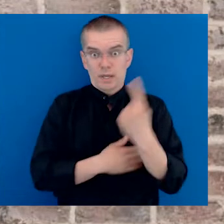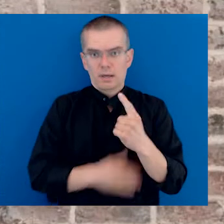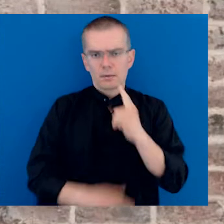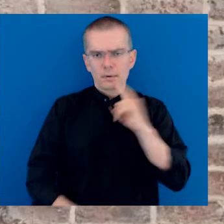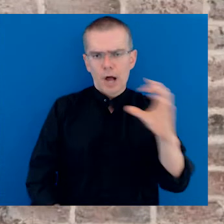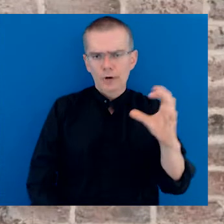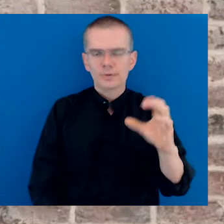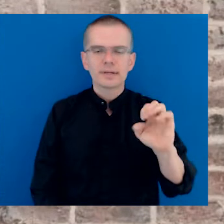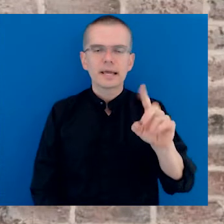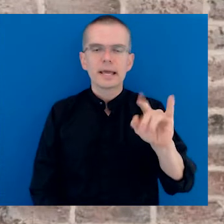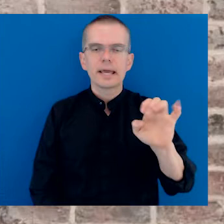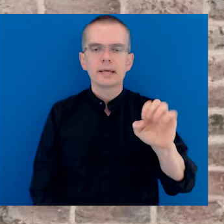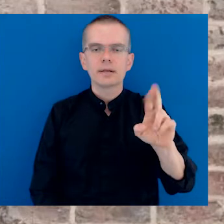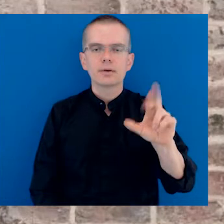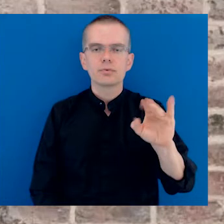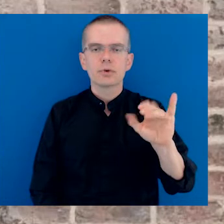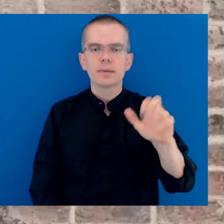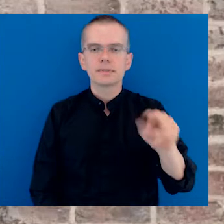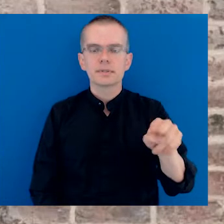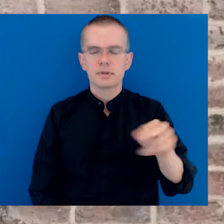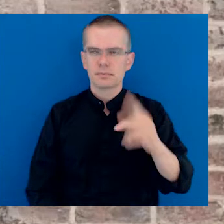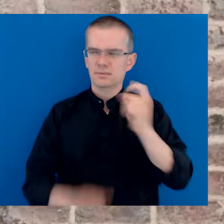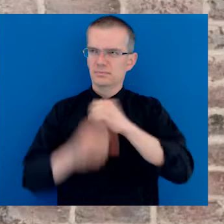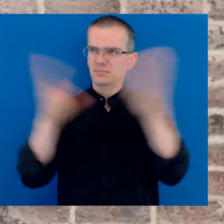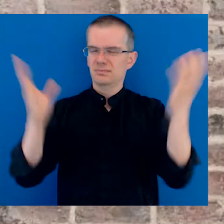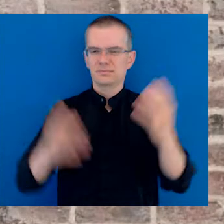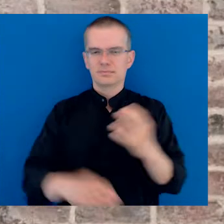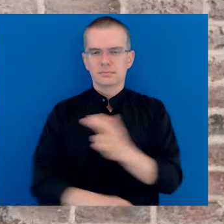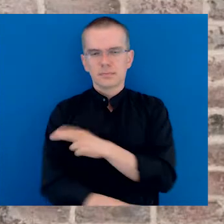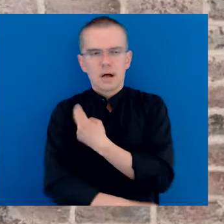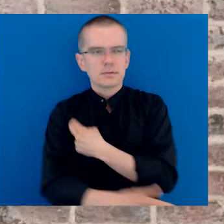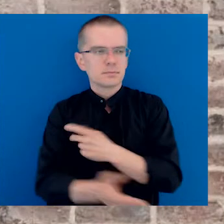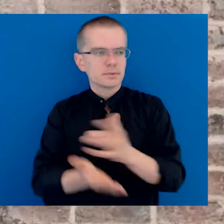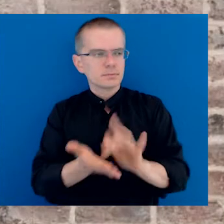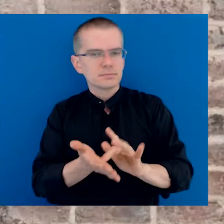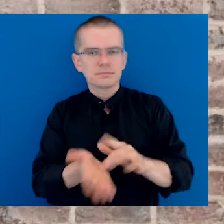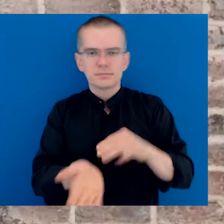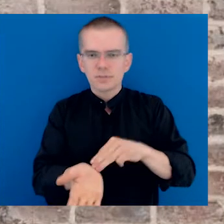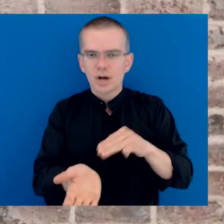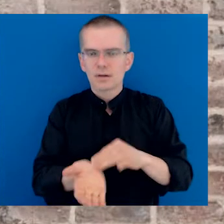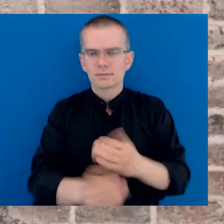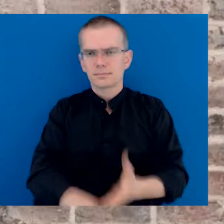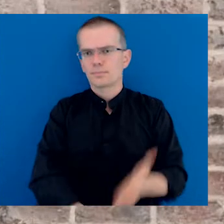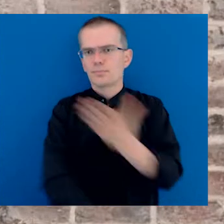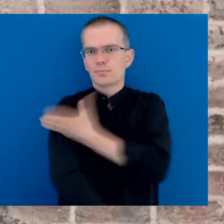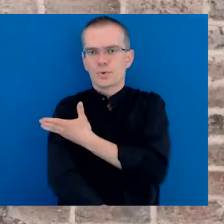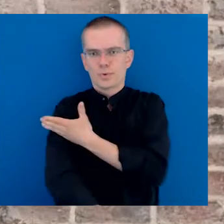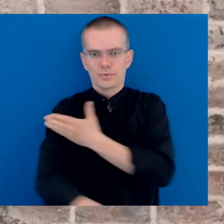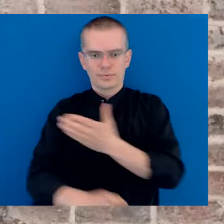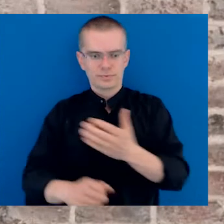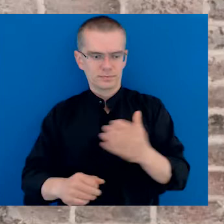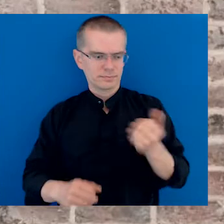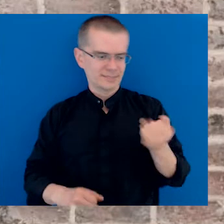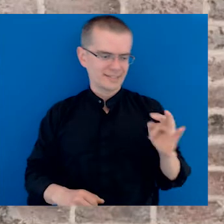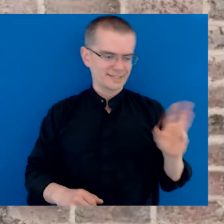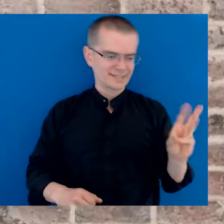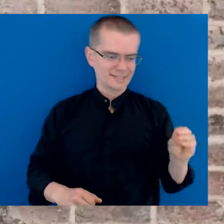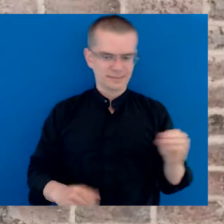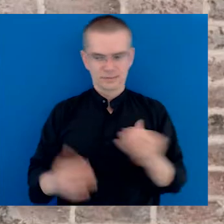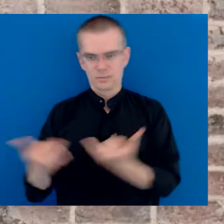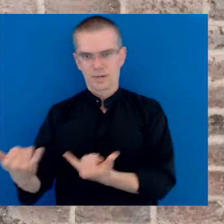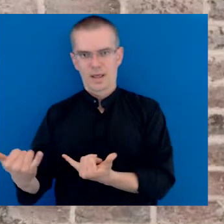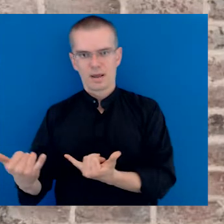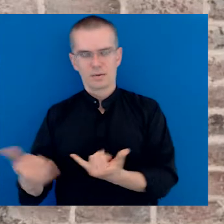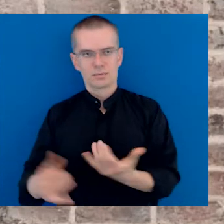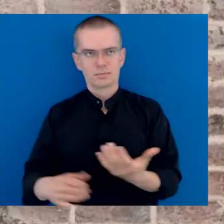it, the advances in healthcare between 1961 and now, over 60 years, have been so